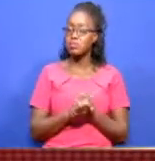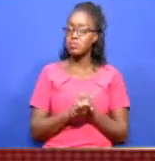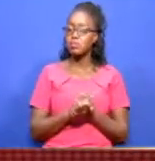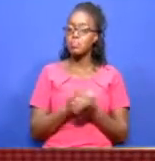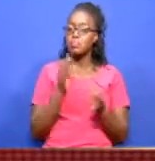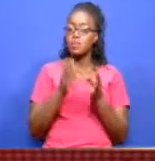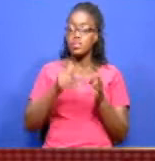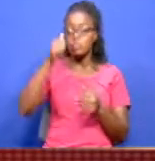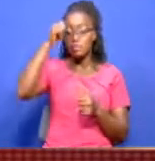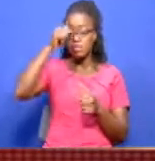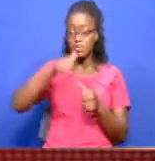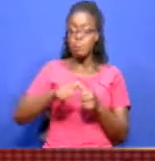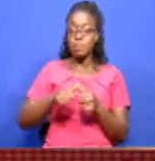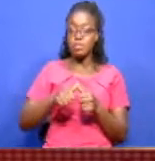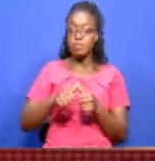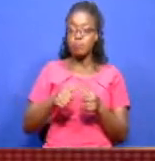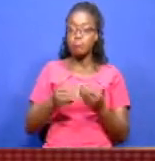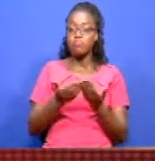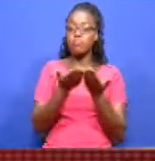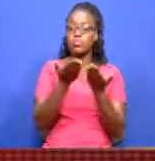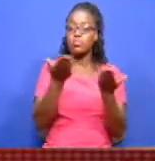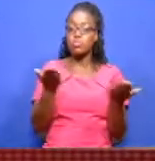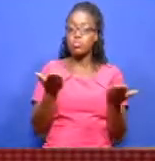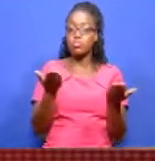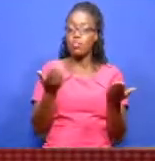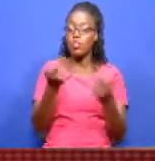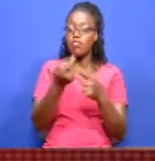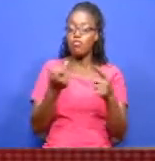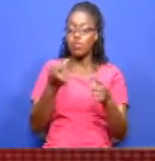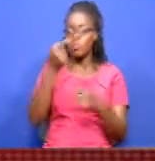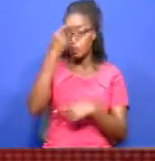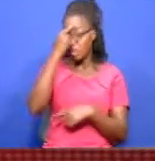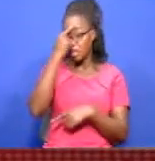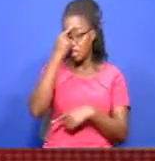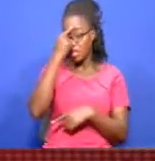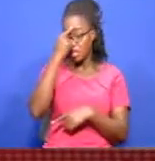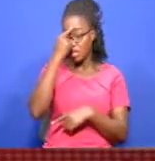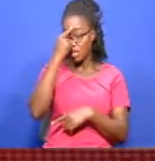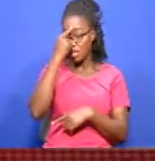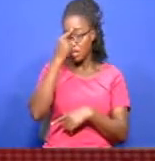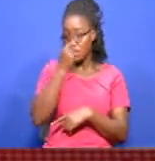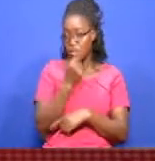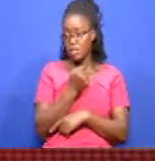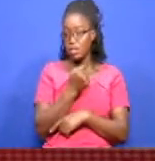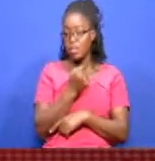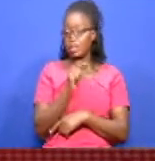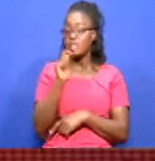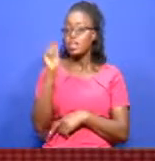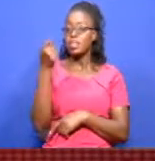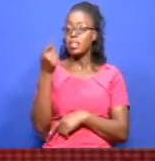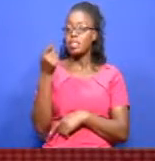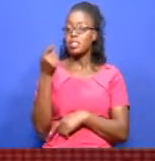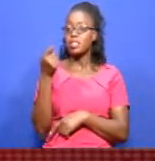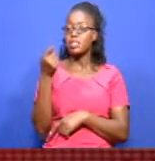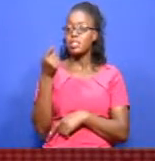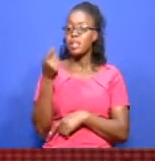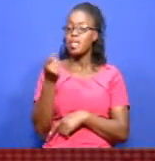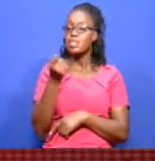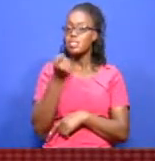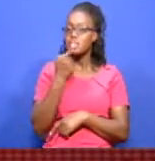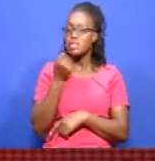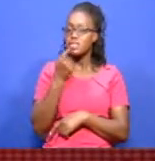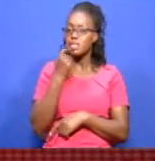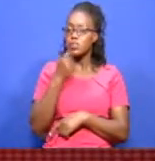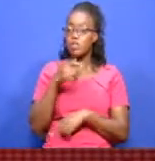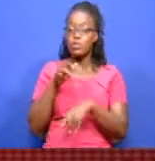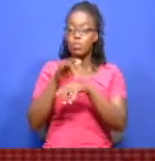remember those cases that came from India were largely Kenyans who had sought treatment in India